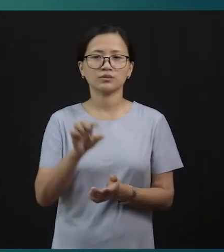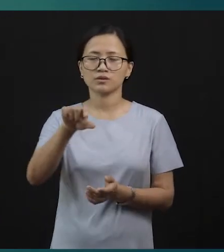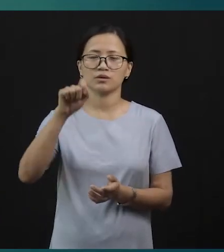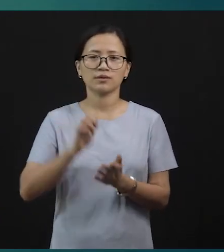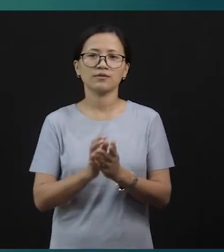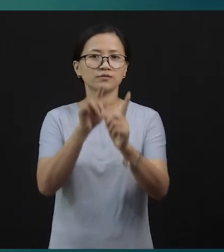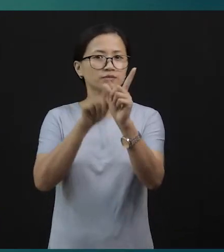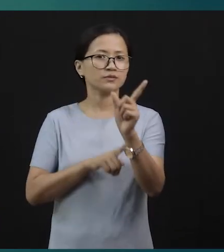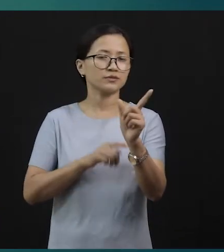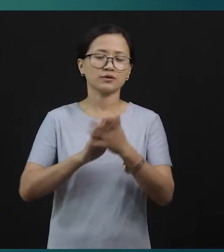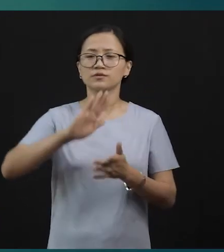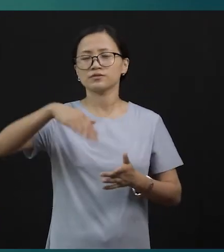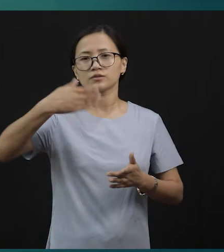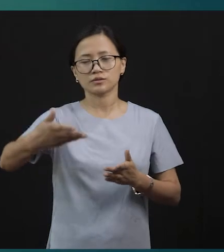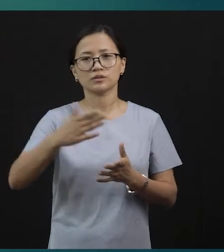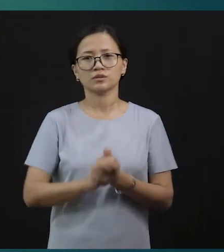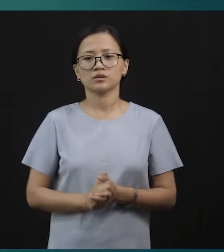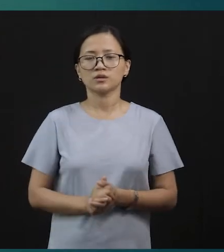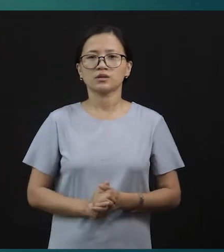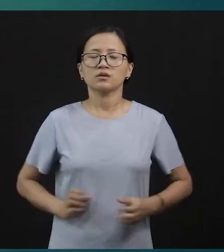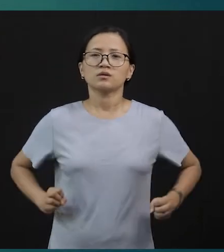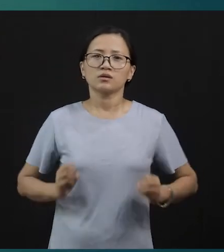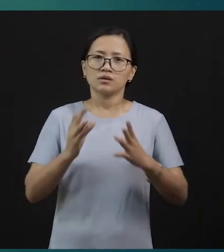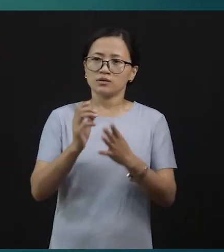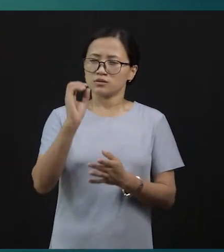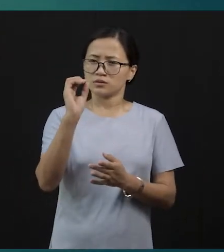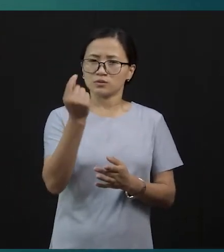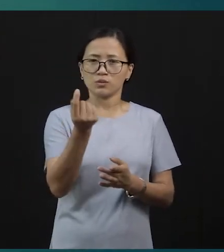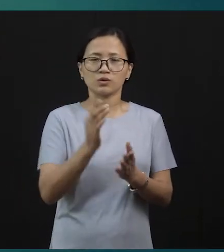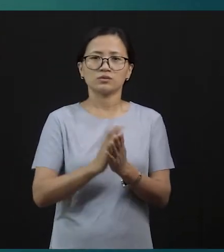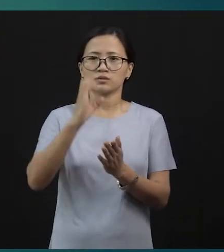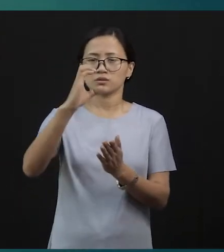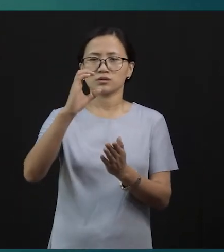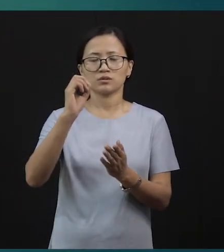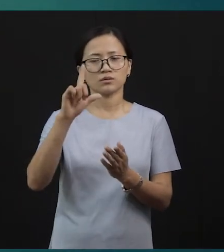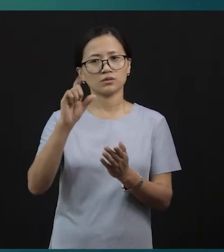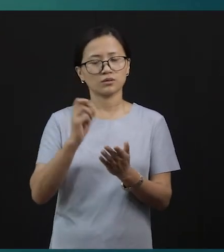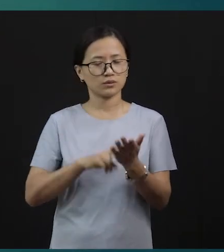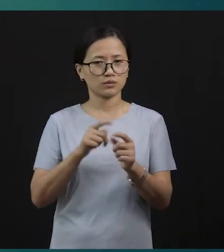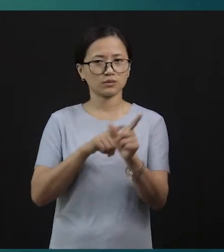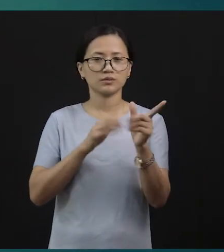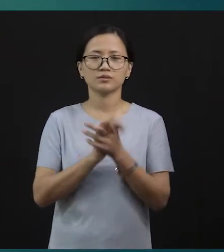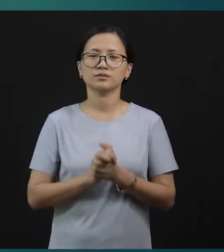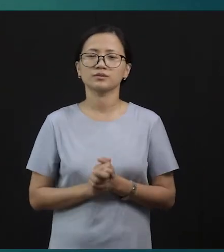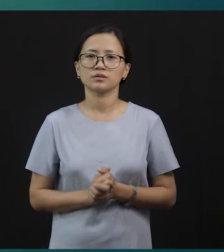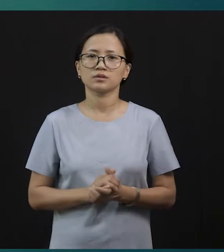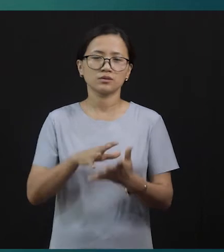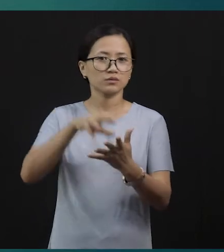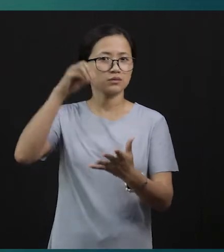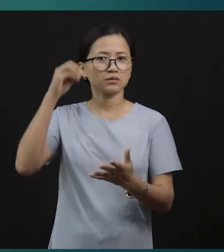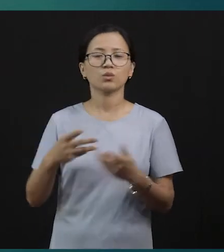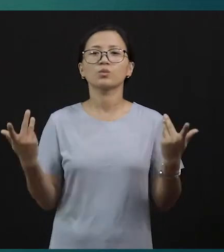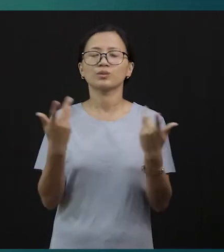letter after a year, and he established a small colony. Zhao Da Nova established a small colony. We